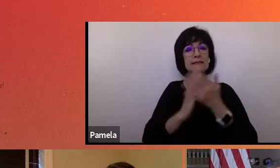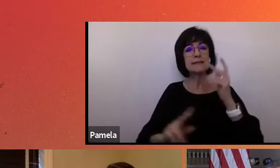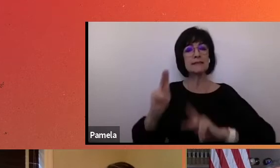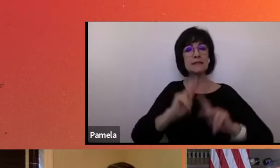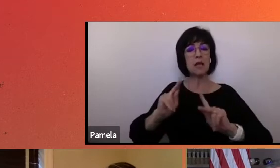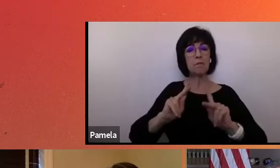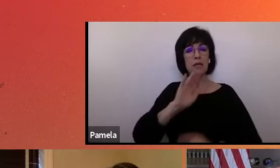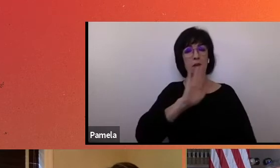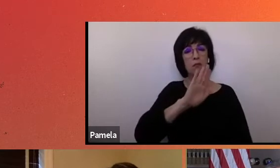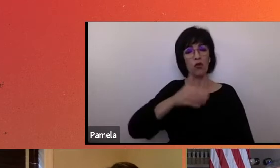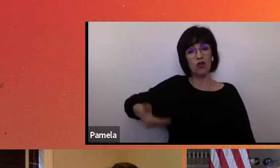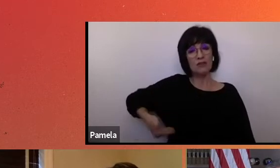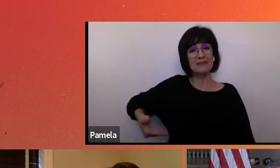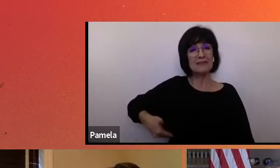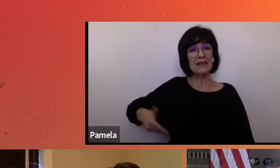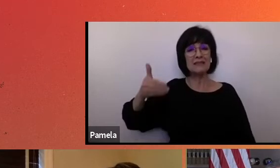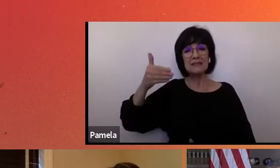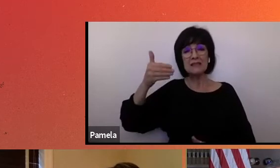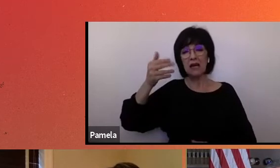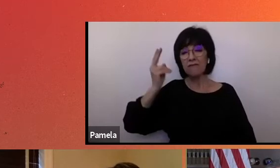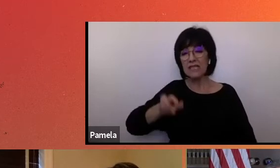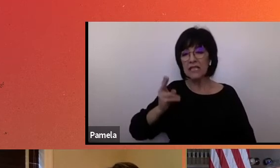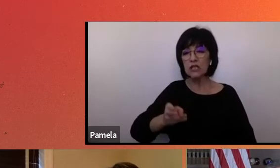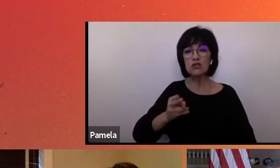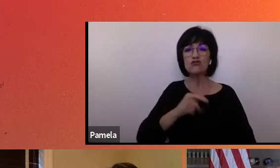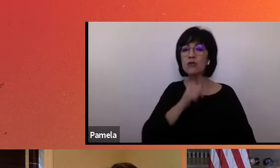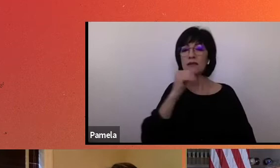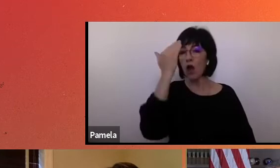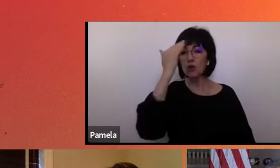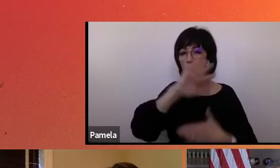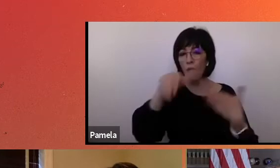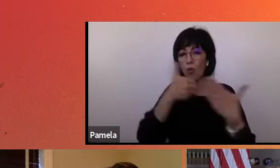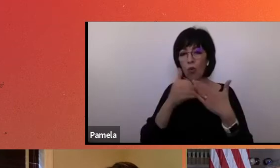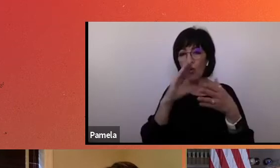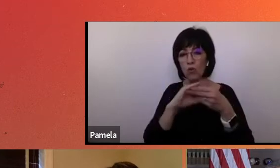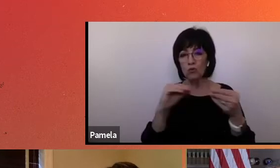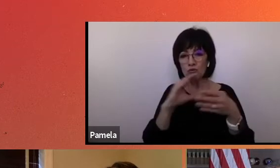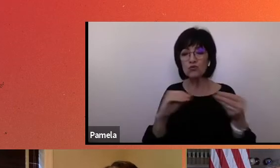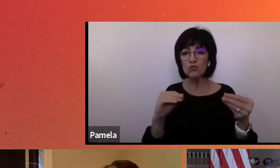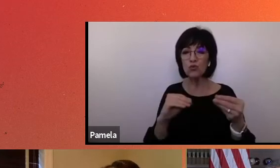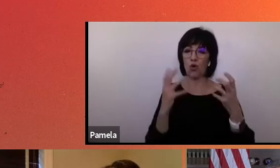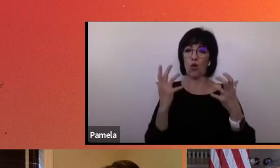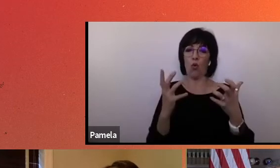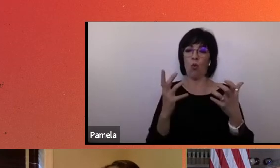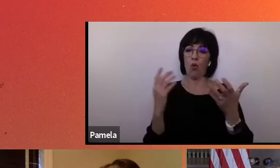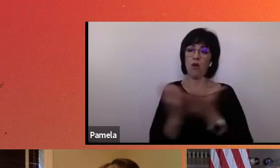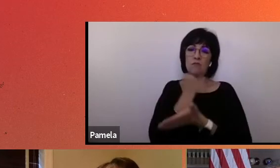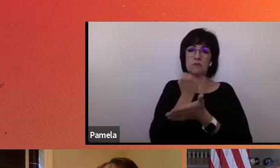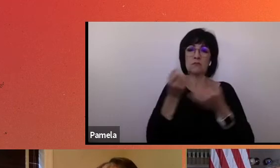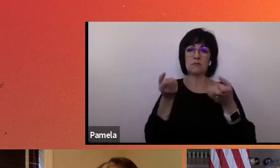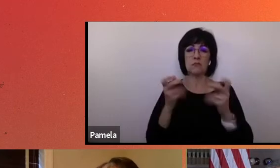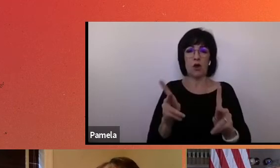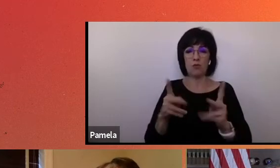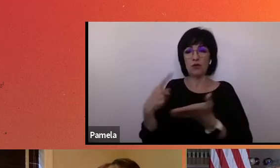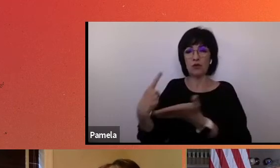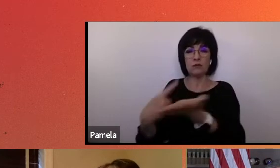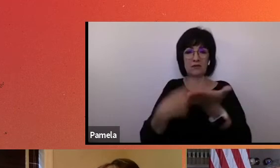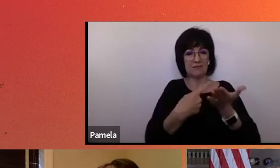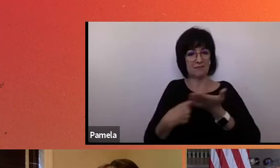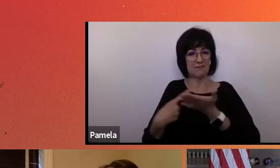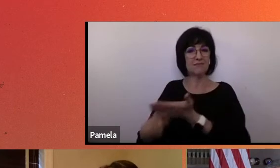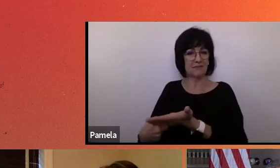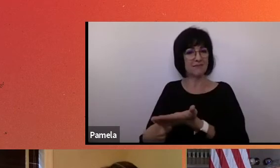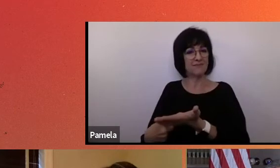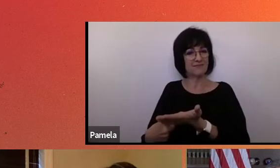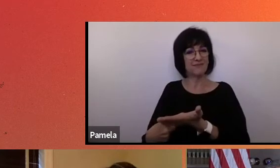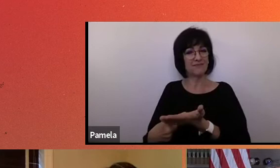history, but also offering opportunities to discuss the perspectives that may not have occurred to us because we don't know everything we can know